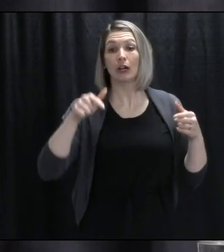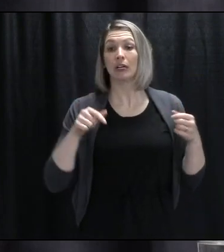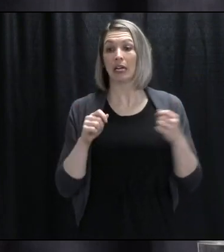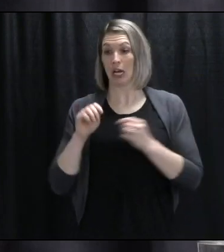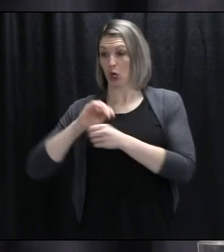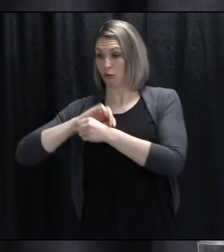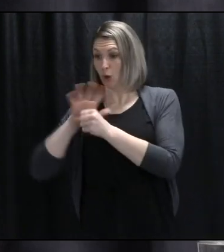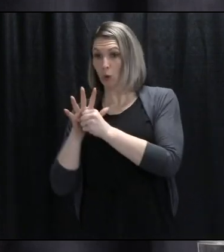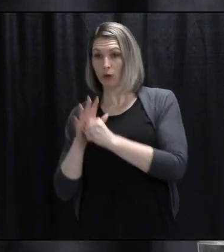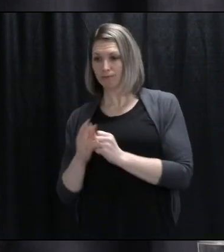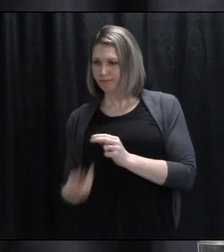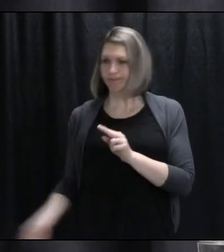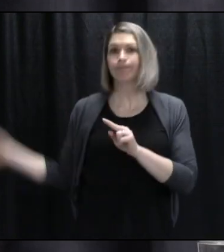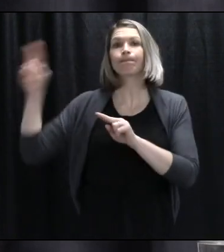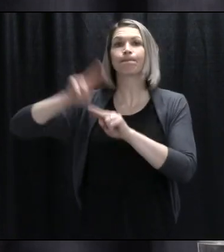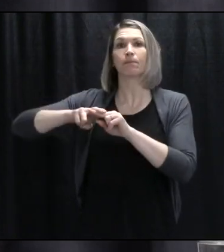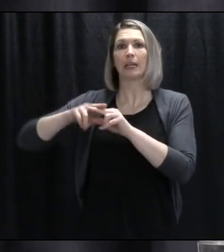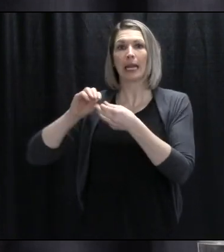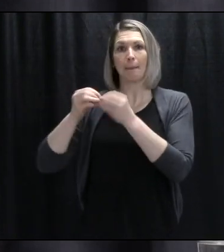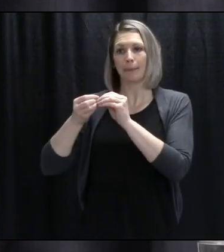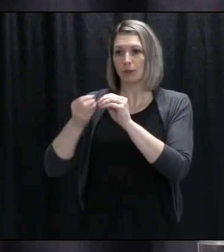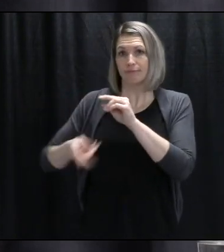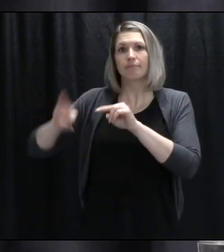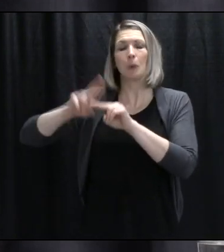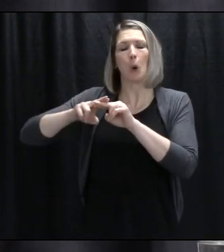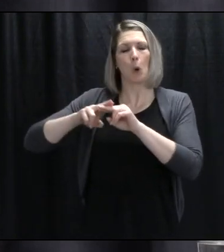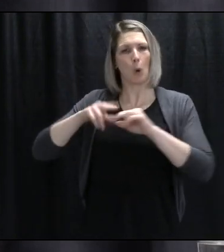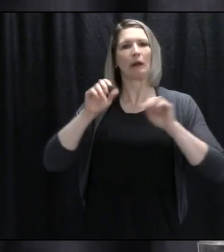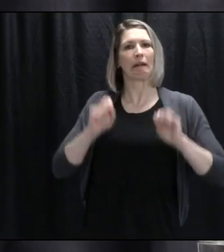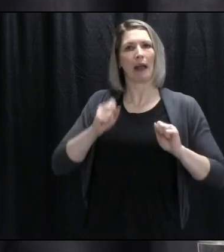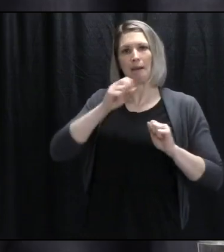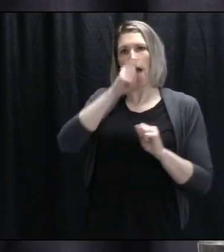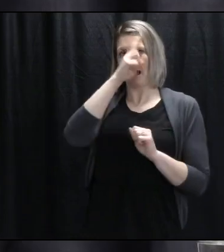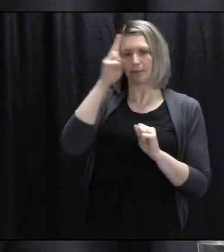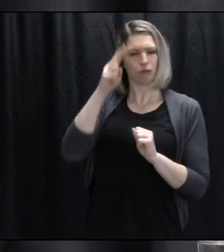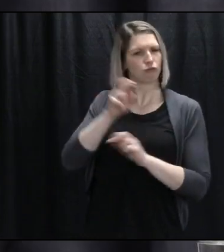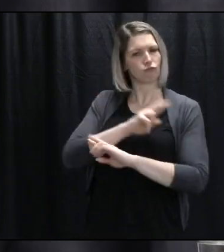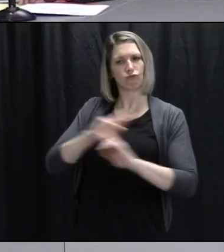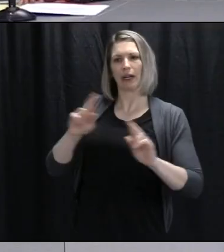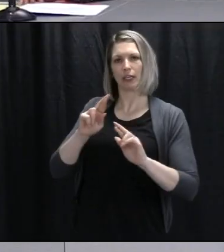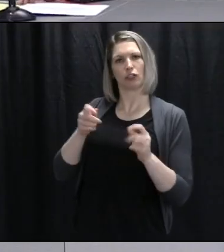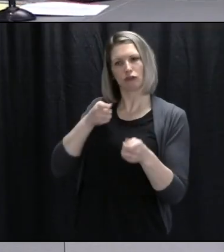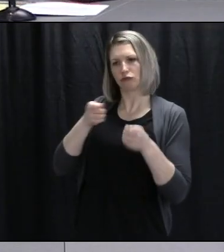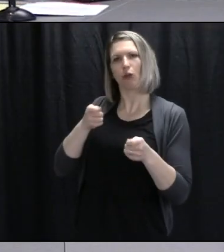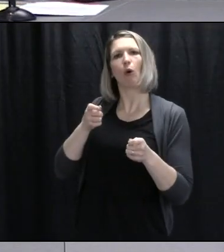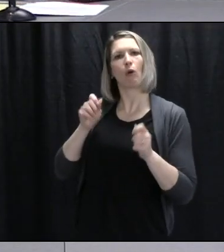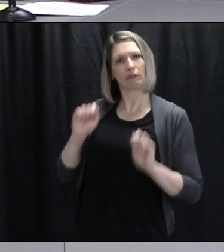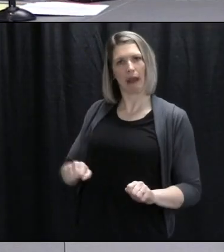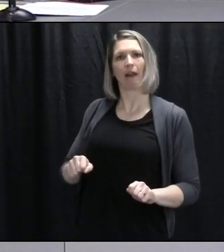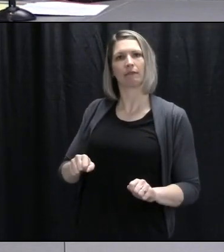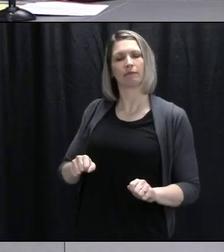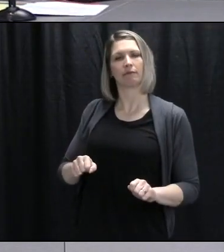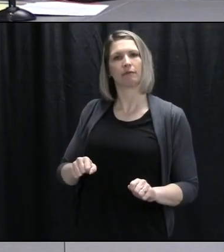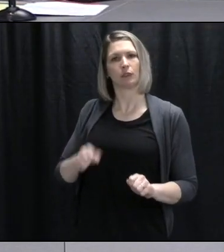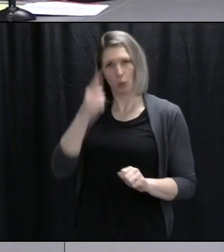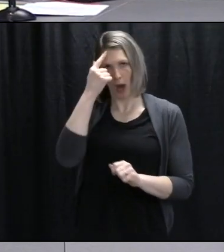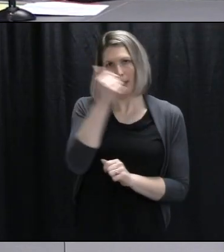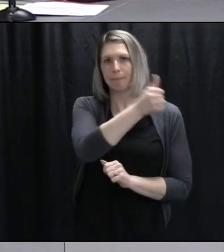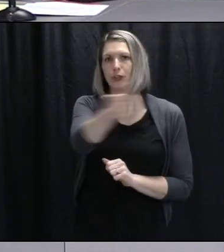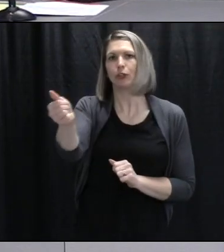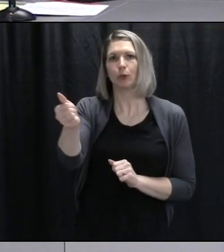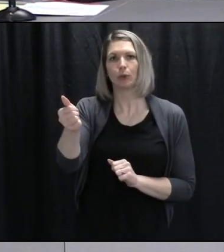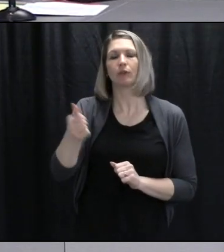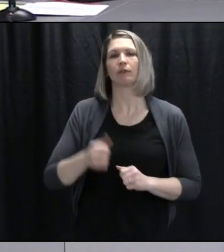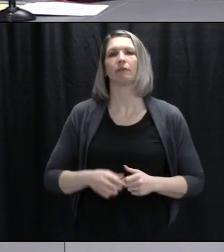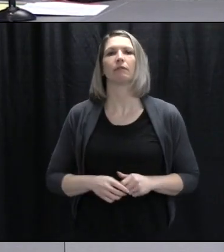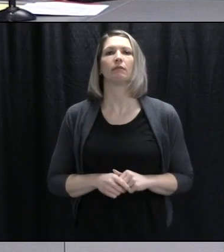will be able to manage. It's up to you now. Thank you. Thank you, Premier. Thank you, Minister Higgy. We now